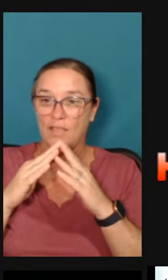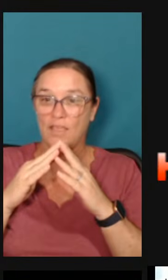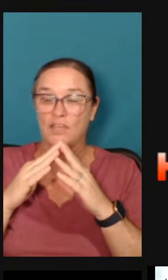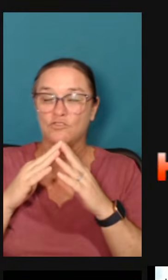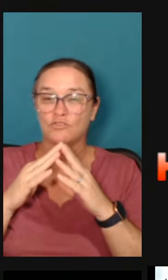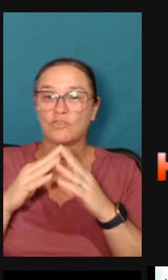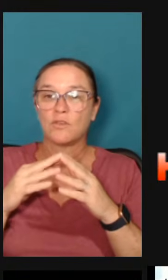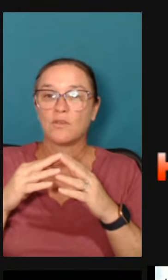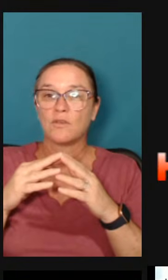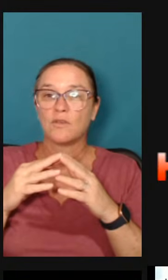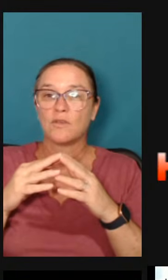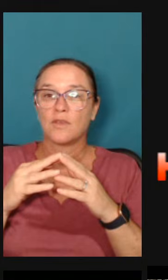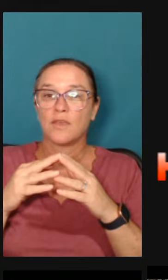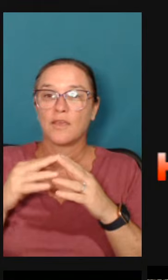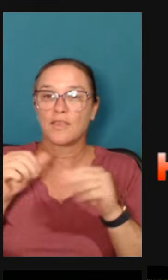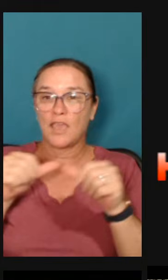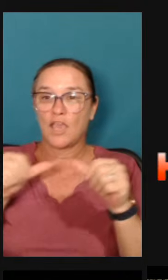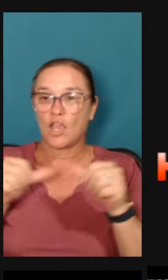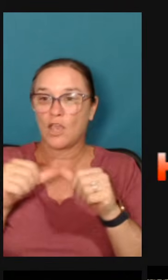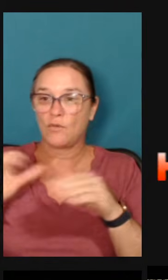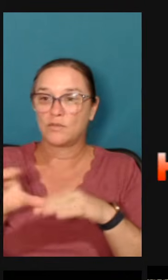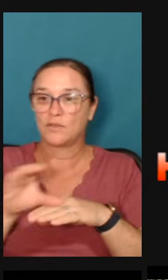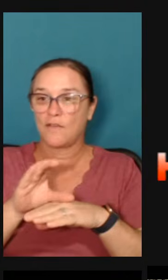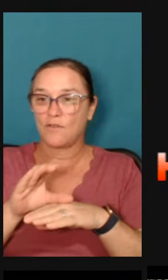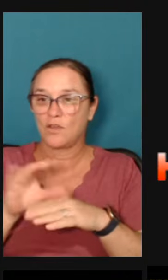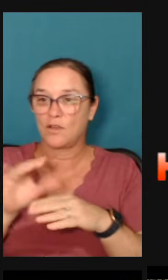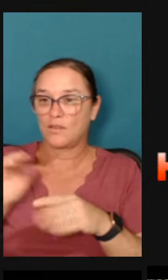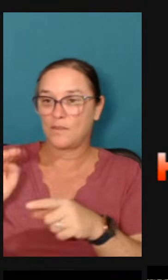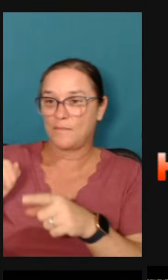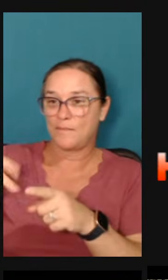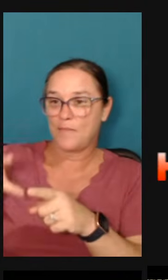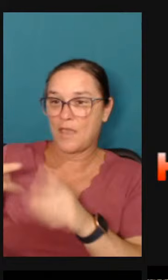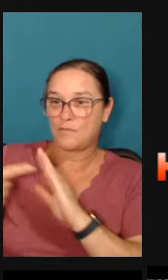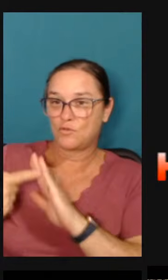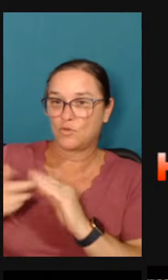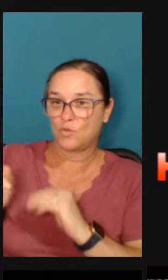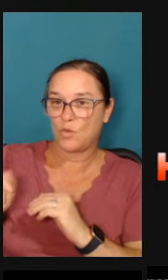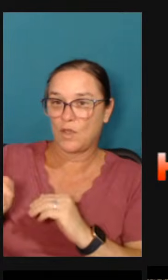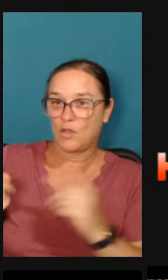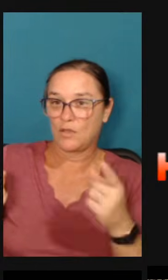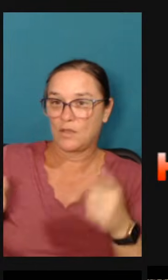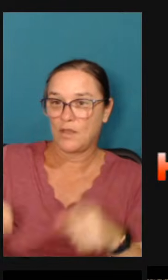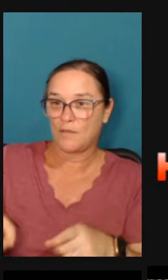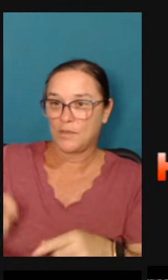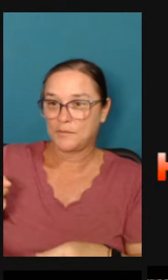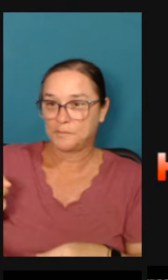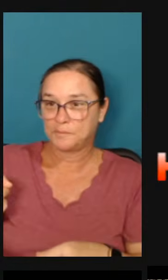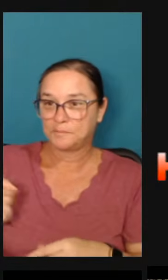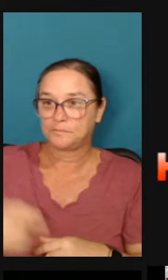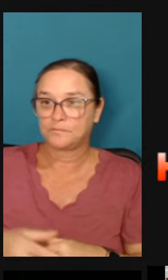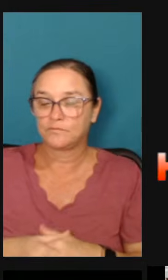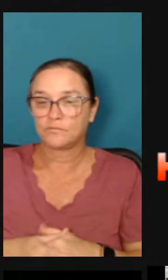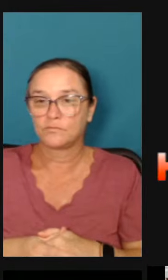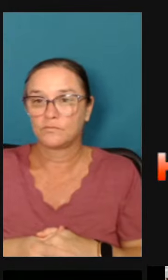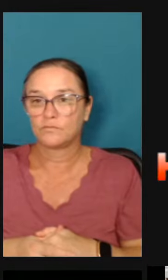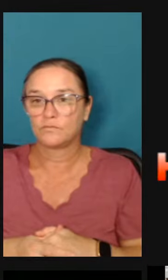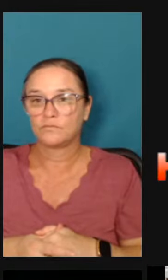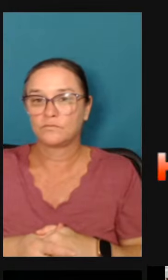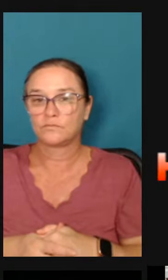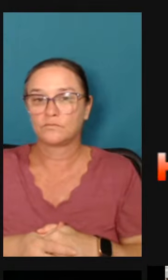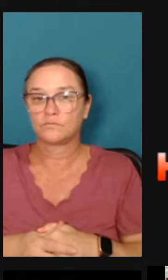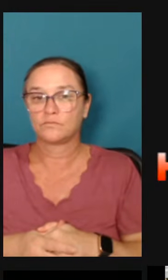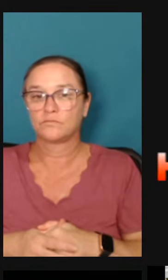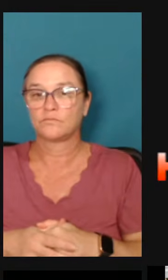covered. You can see the map down on the bottom right, kind of showing you where we are roughly. The map was a little